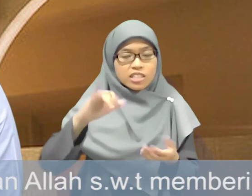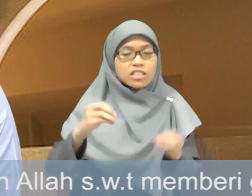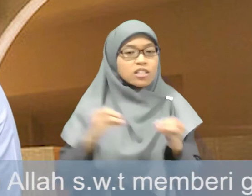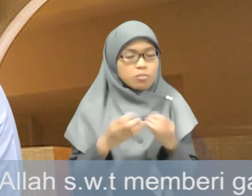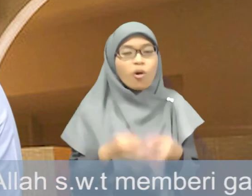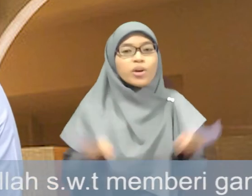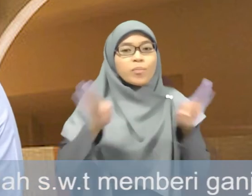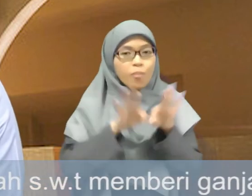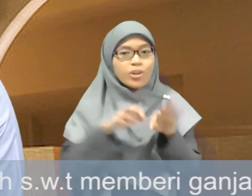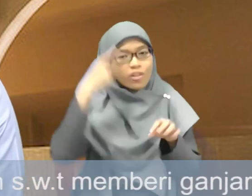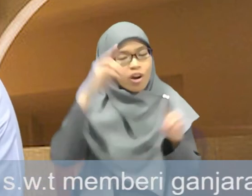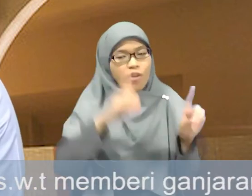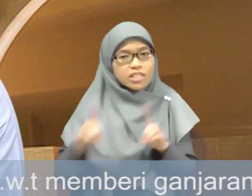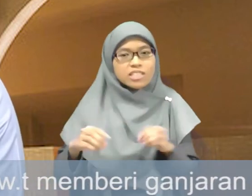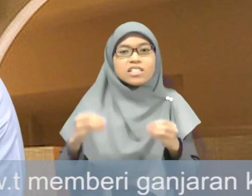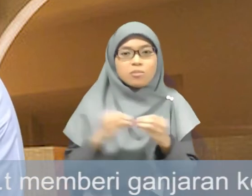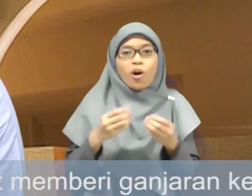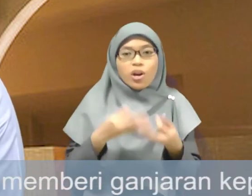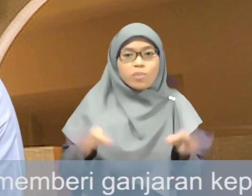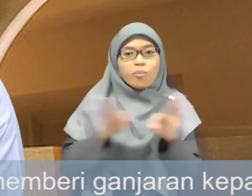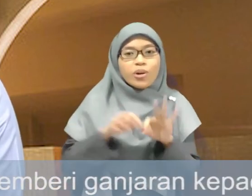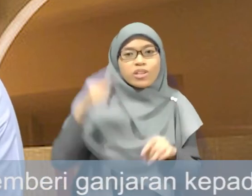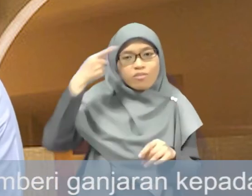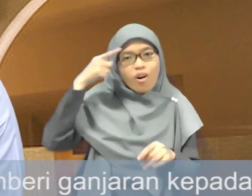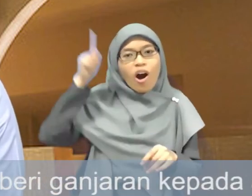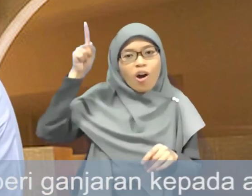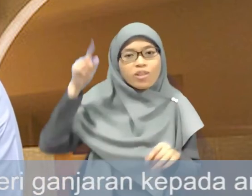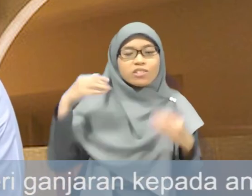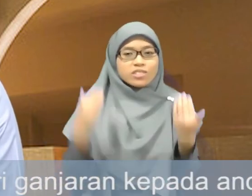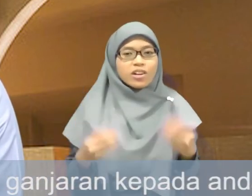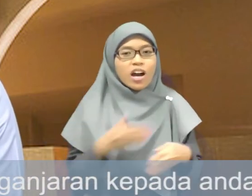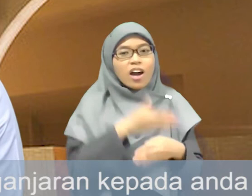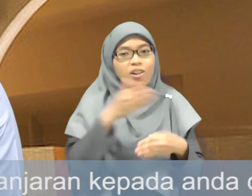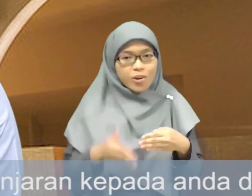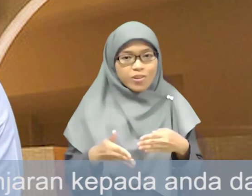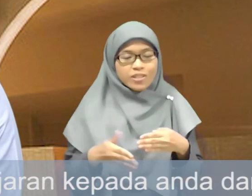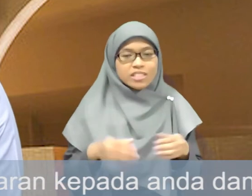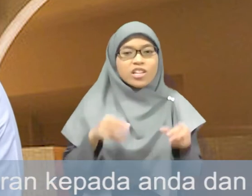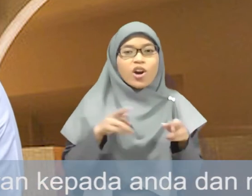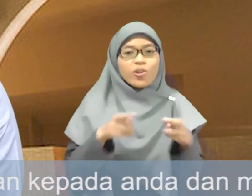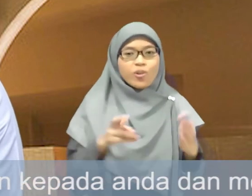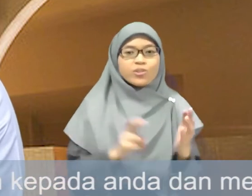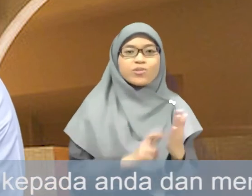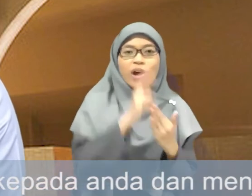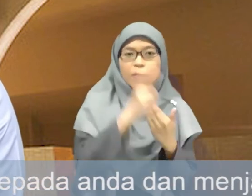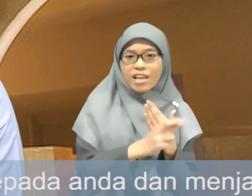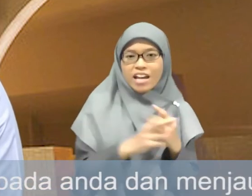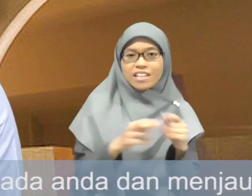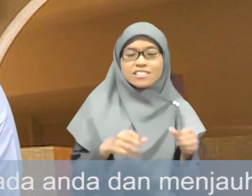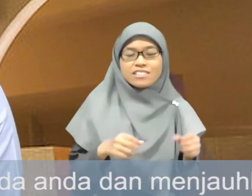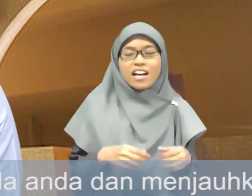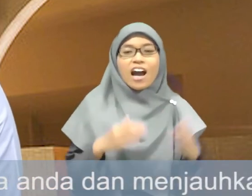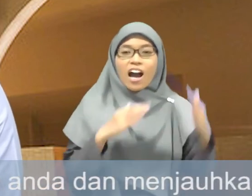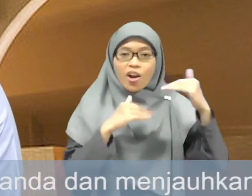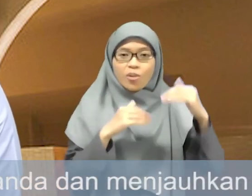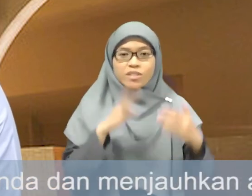something beneficial from this and try to practice and inculcate what I have shared during this year's Ramadan. May Allah